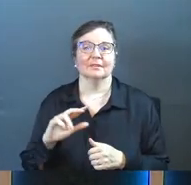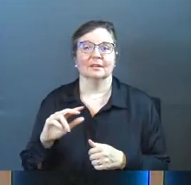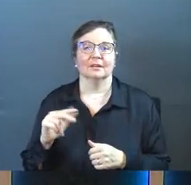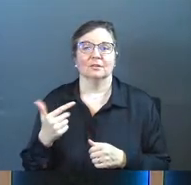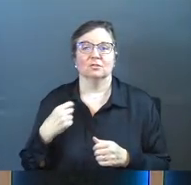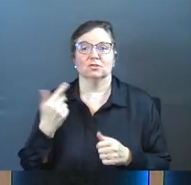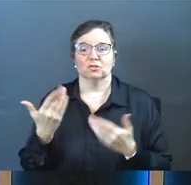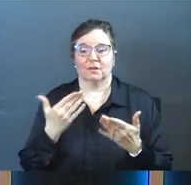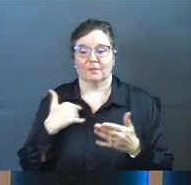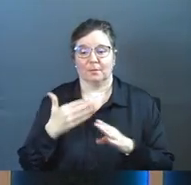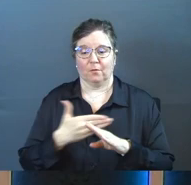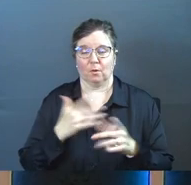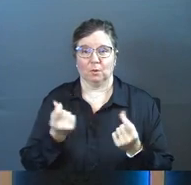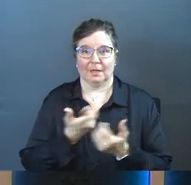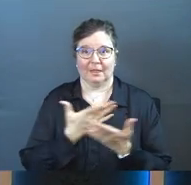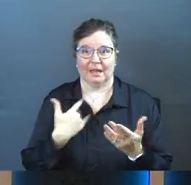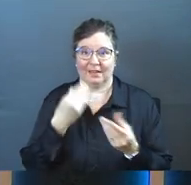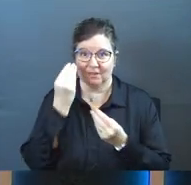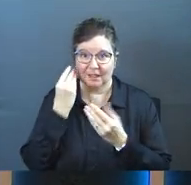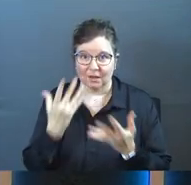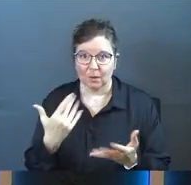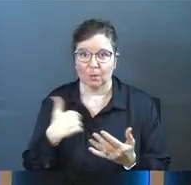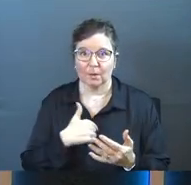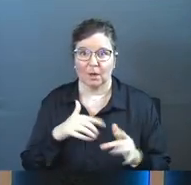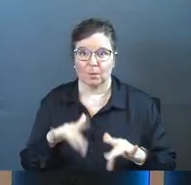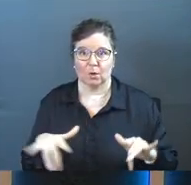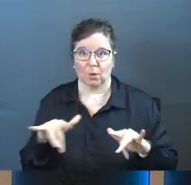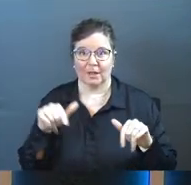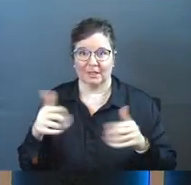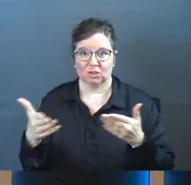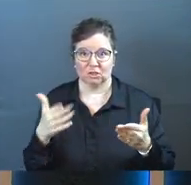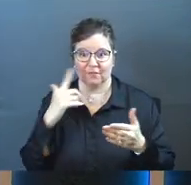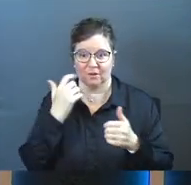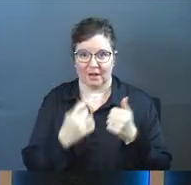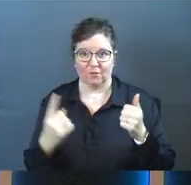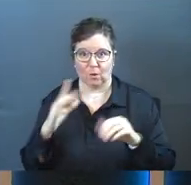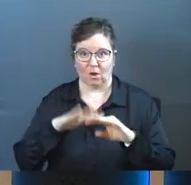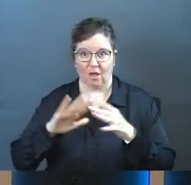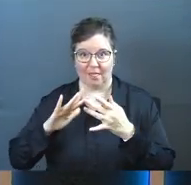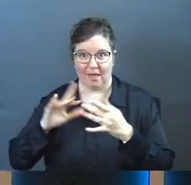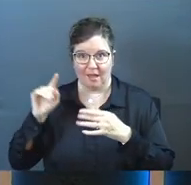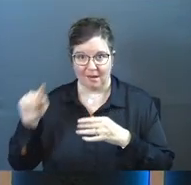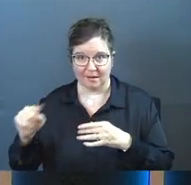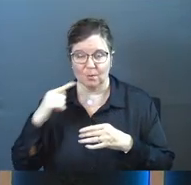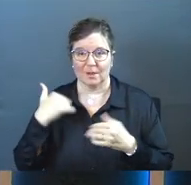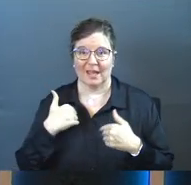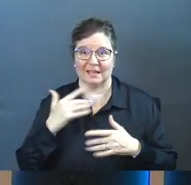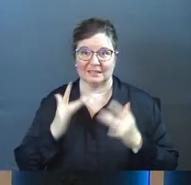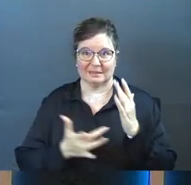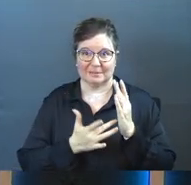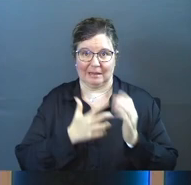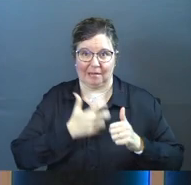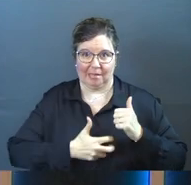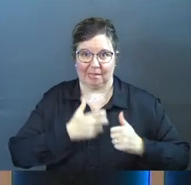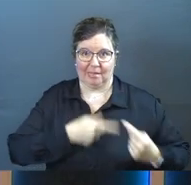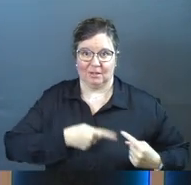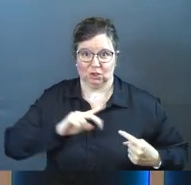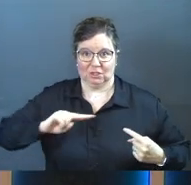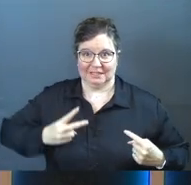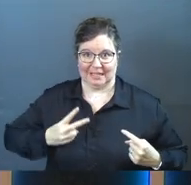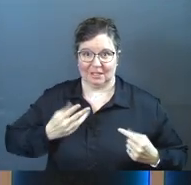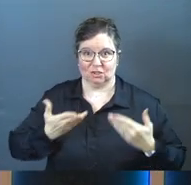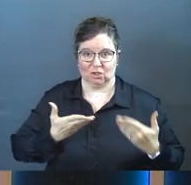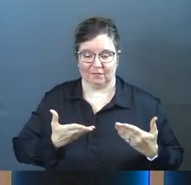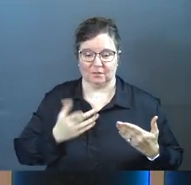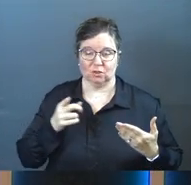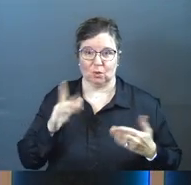Third service, just before we do anything else, I got to let you know that we are recording this service for everybody online. We had some technical difficulties during second,